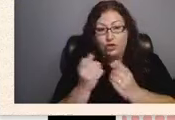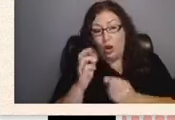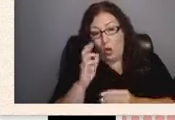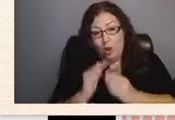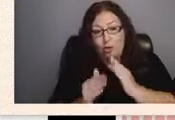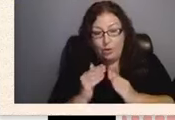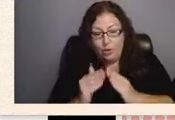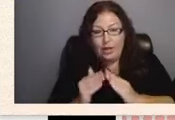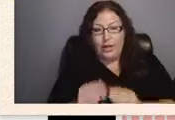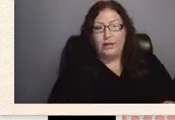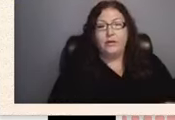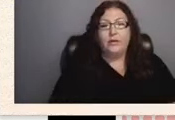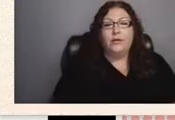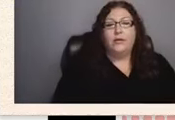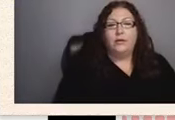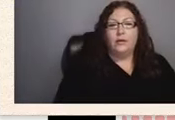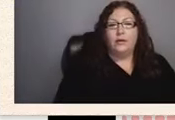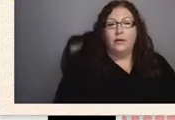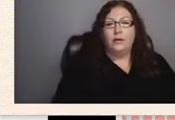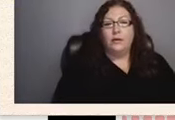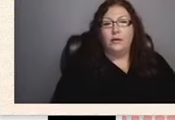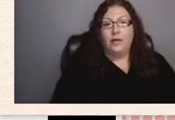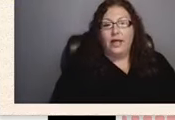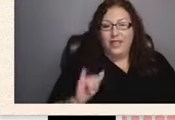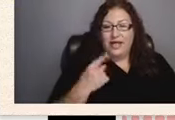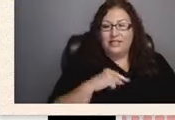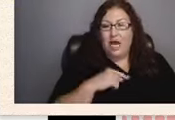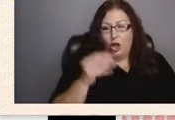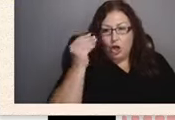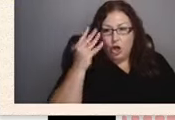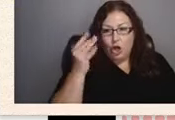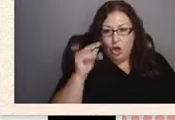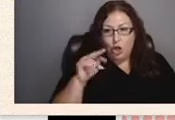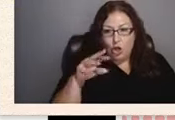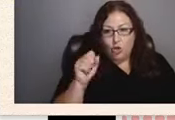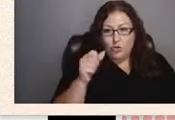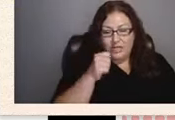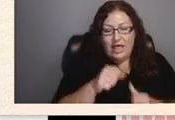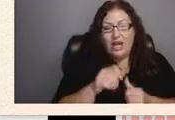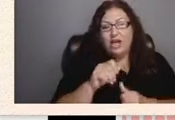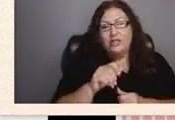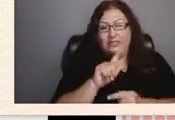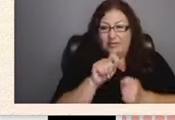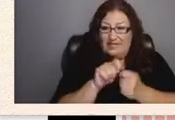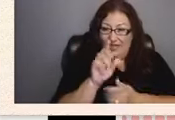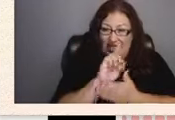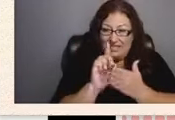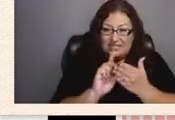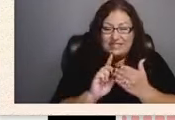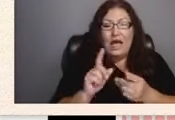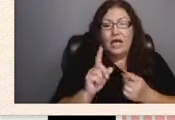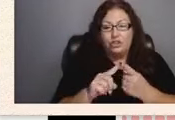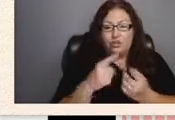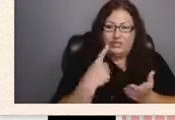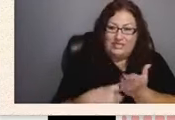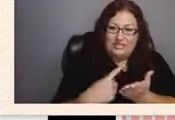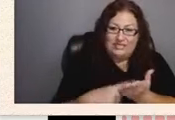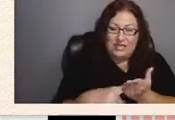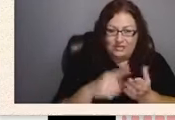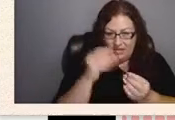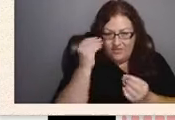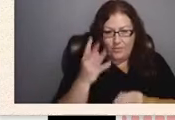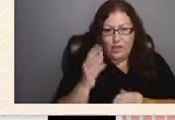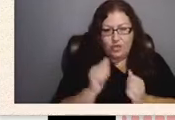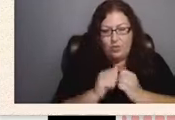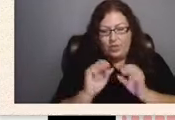Community. It is our newsletter specifically designed to discuss the information with